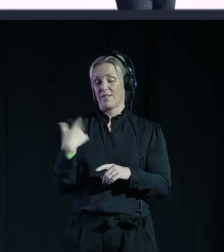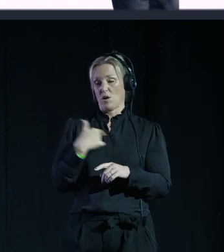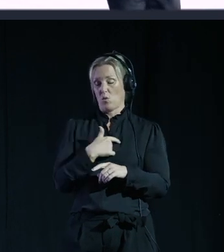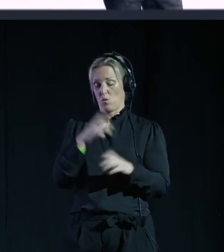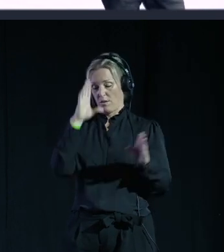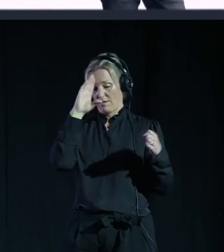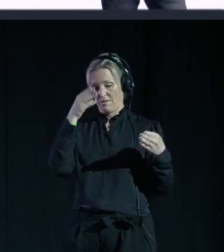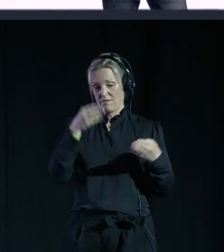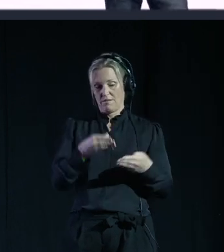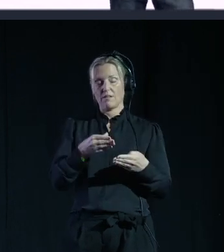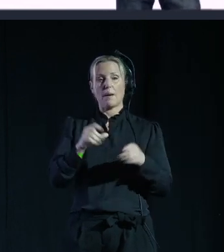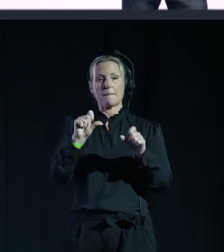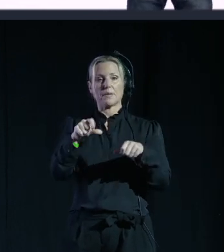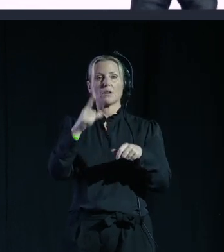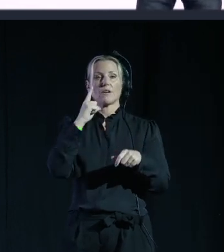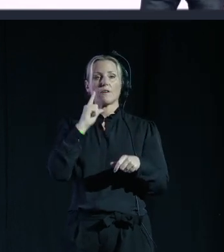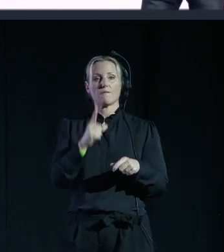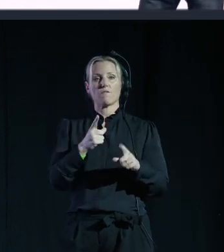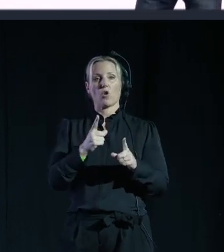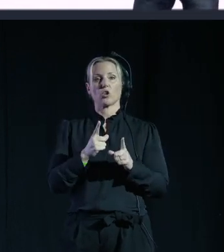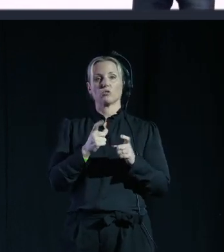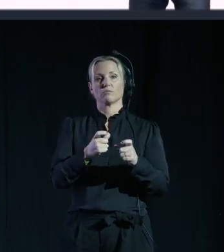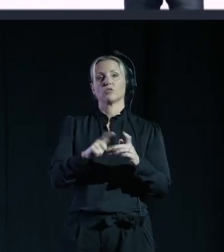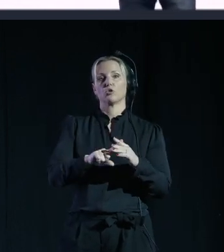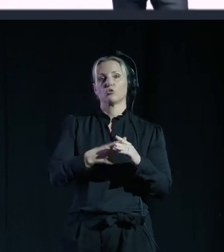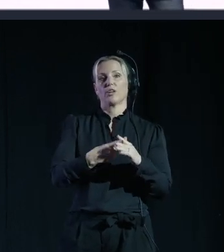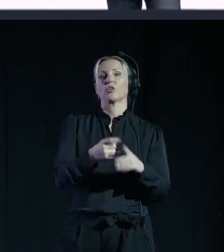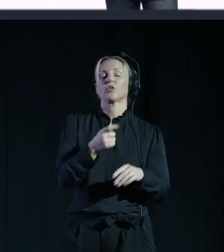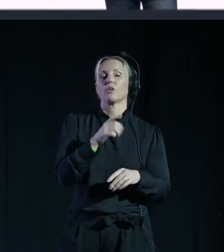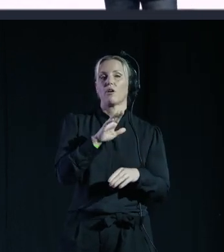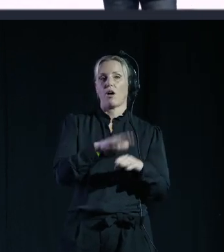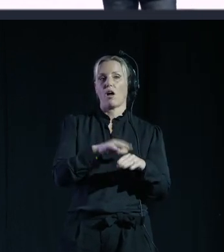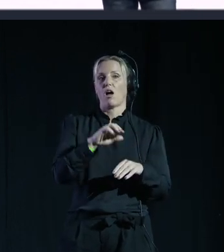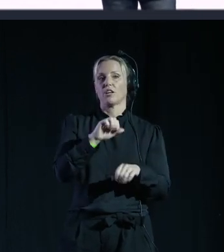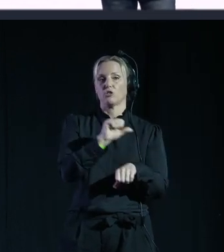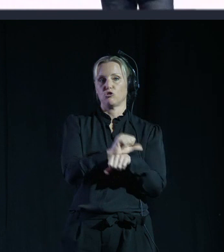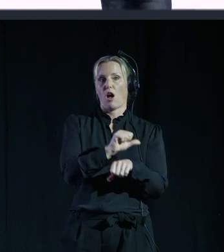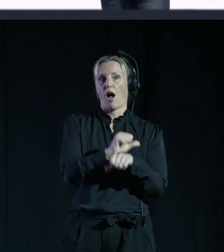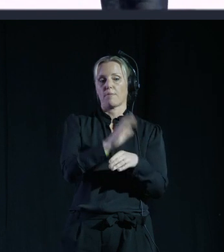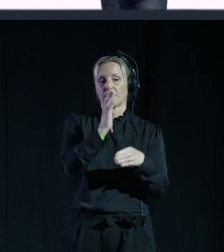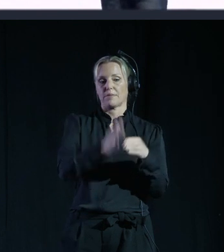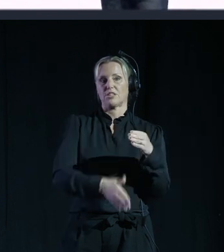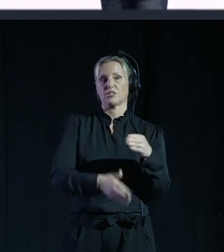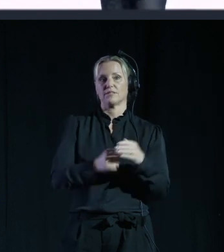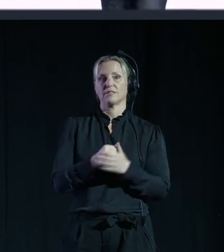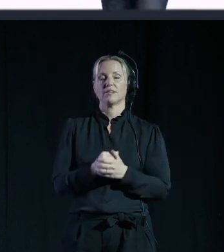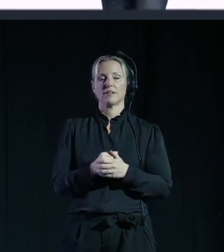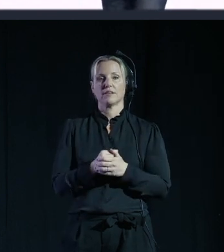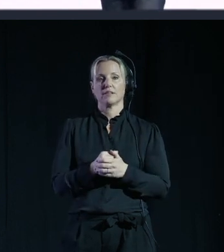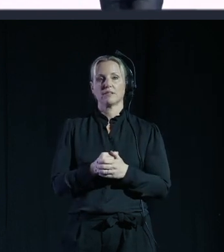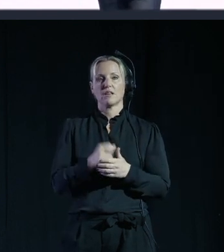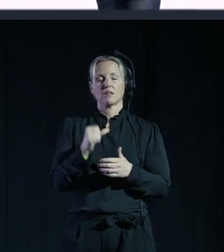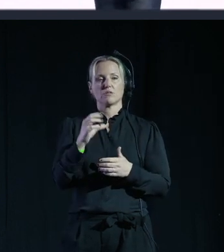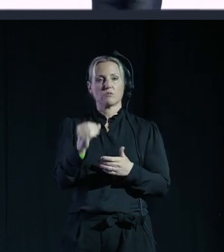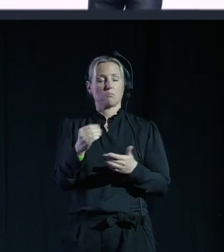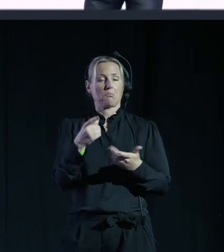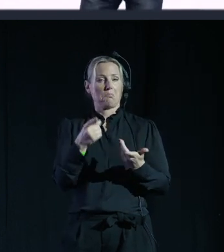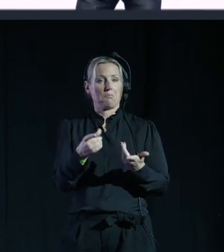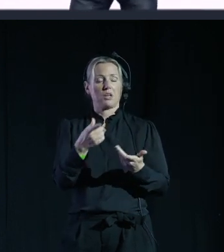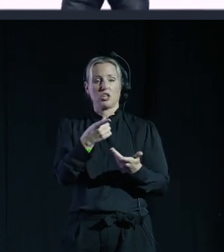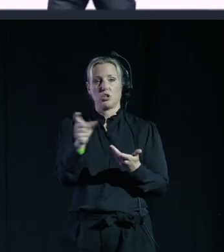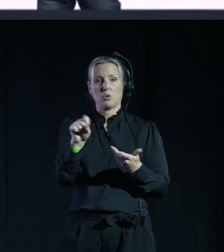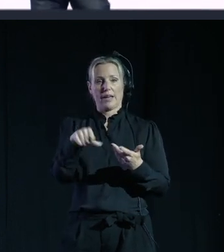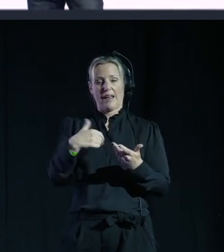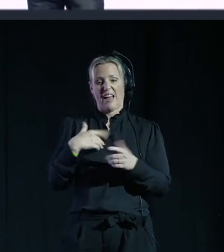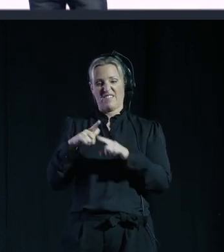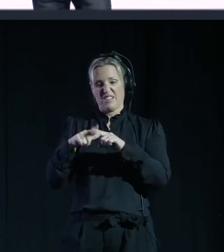here, is the ability to trigger on job completion. So you can imagine how this can help you sort of set up dependency chains, make it a